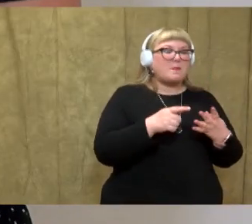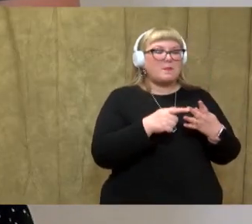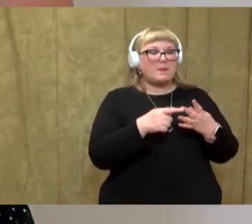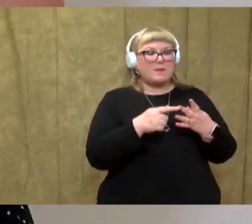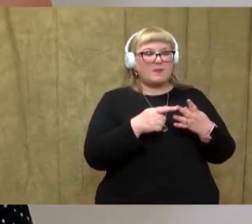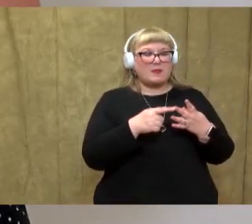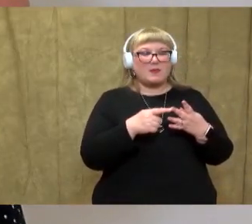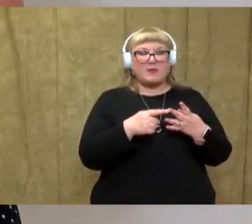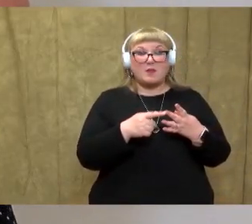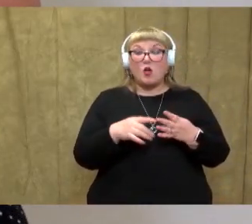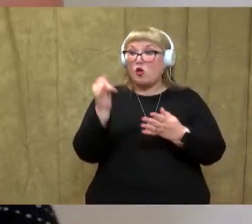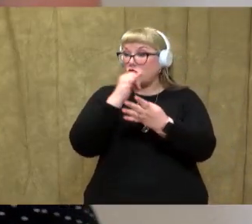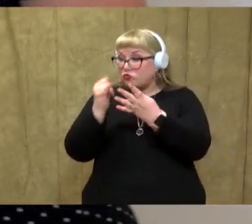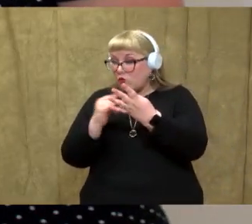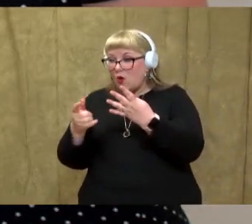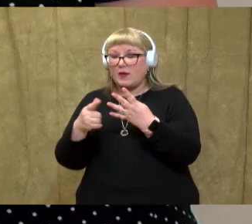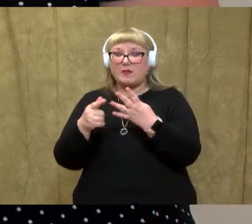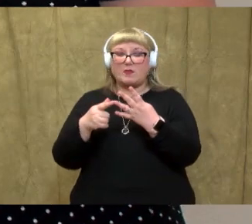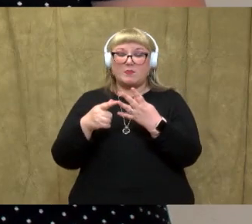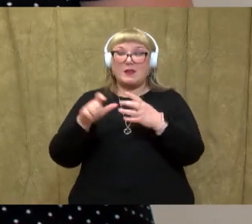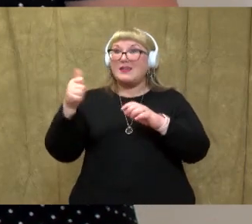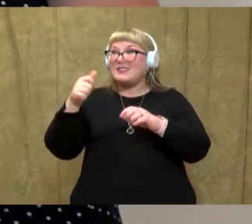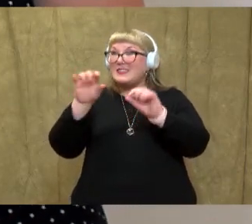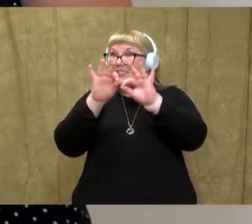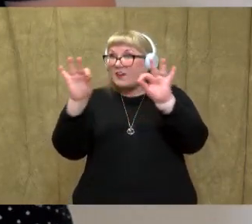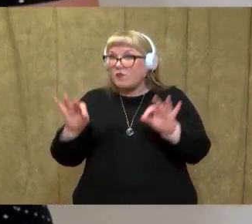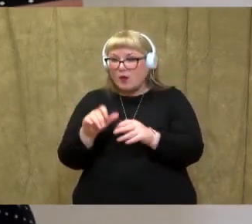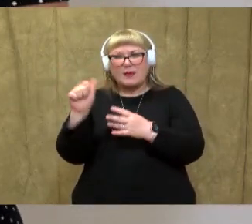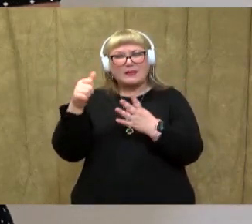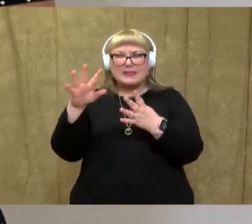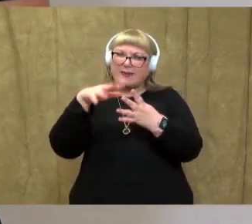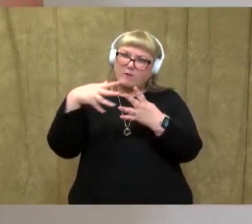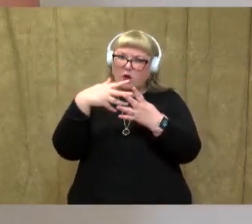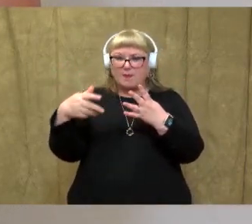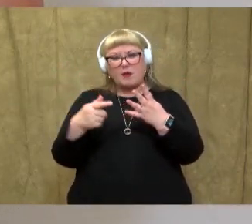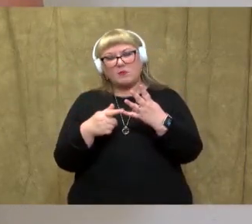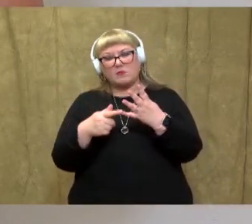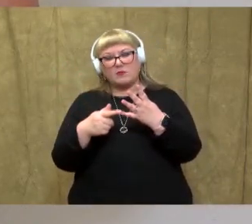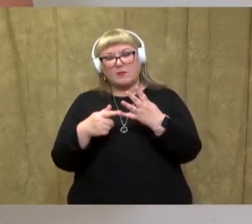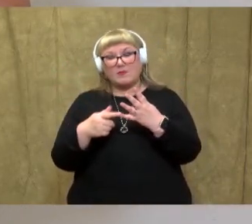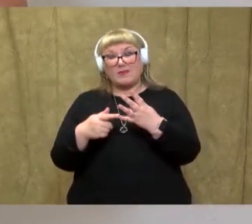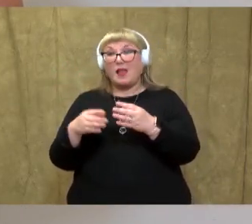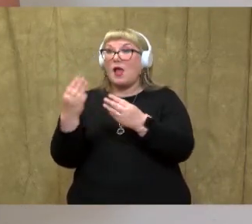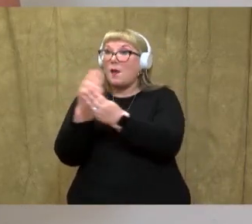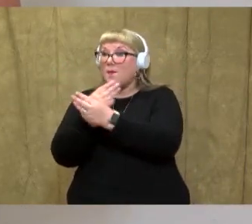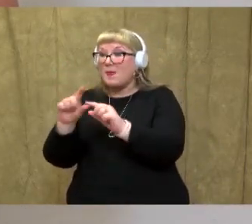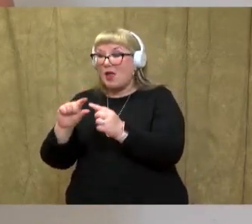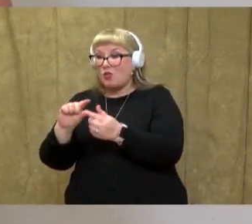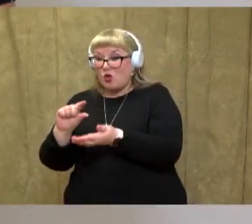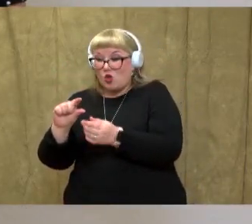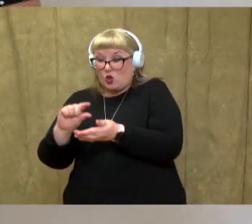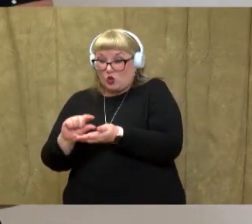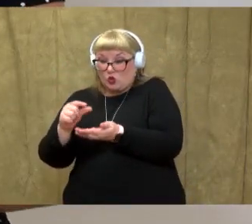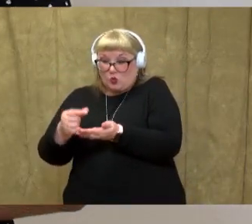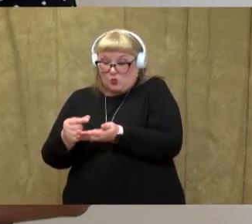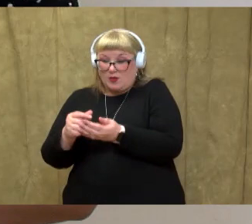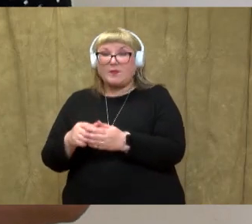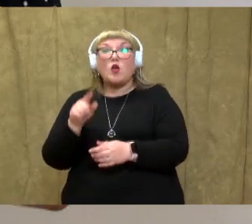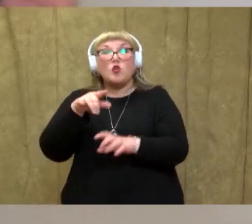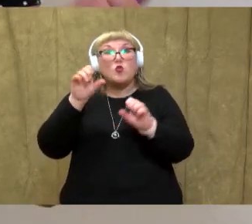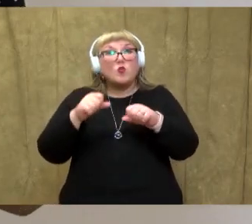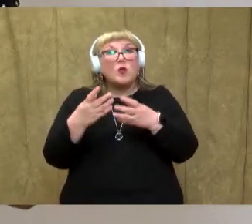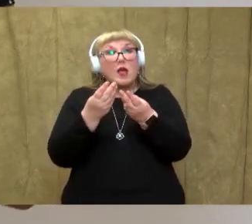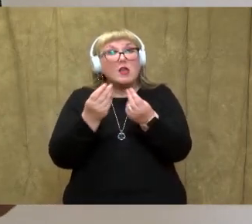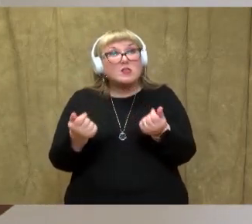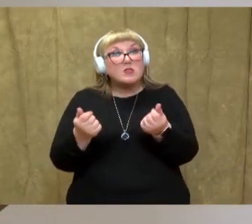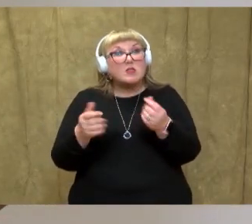pictures, using a 10 frame, and using our math cubes. So you can solve addition problems